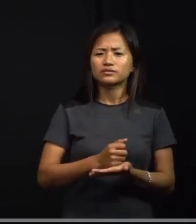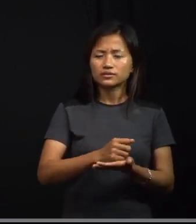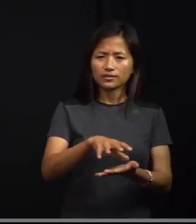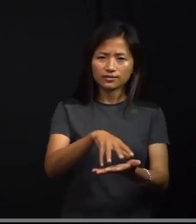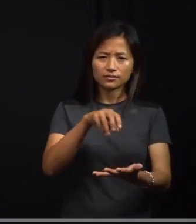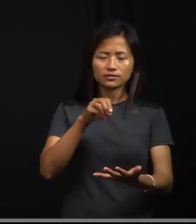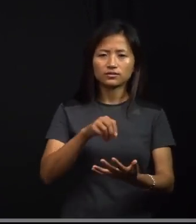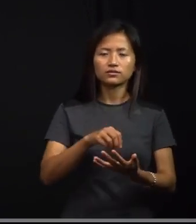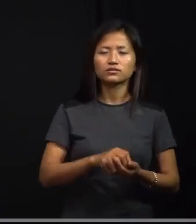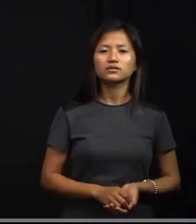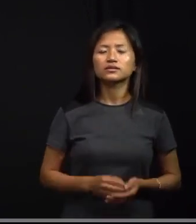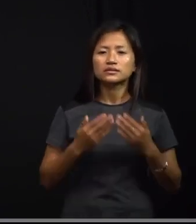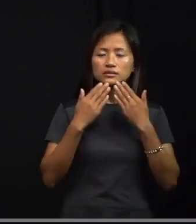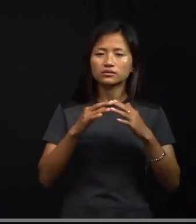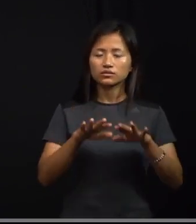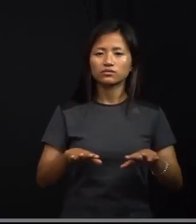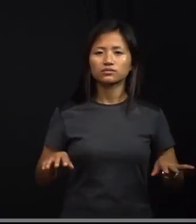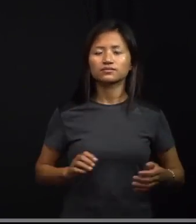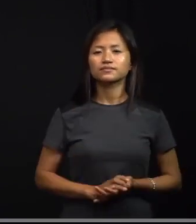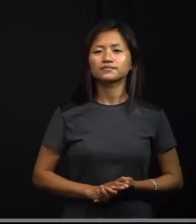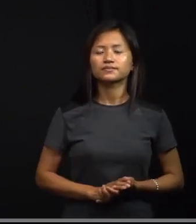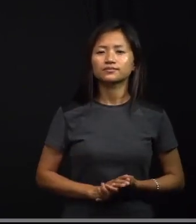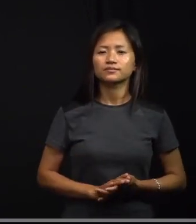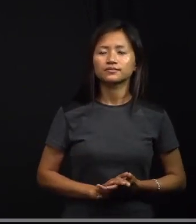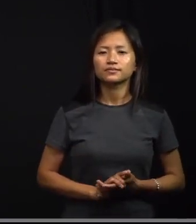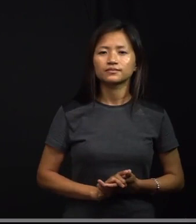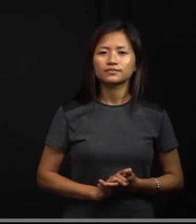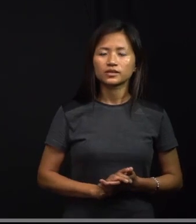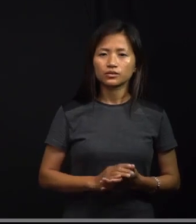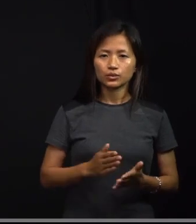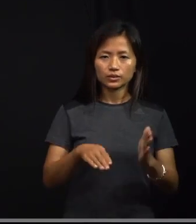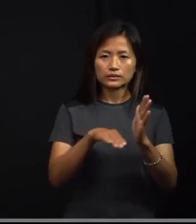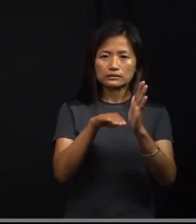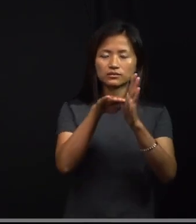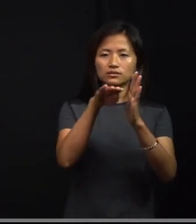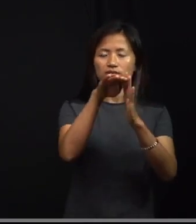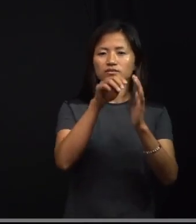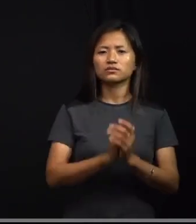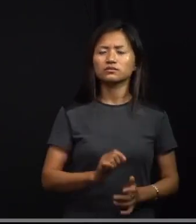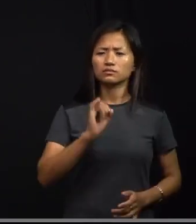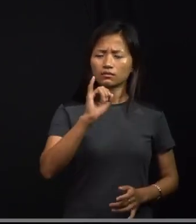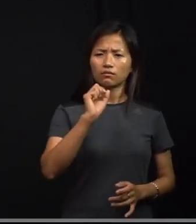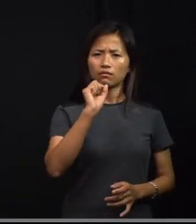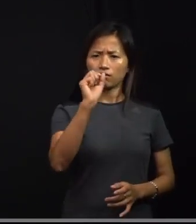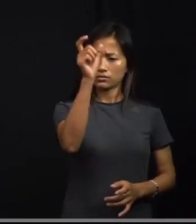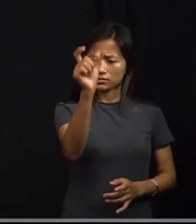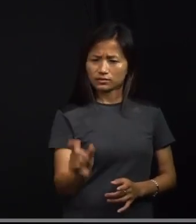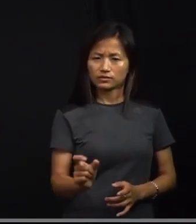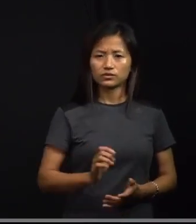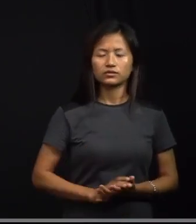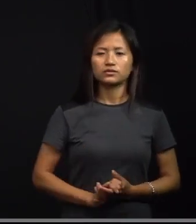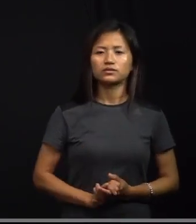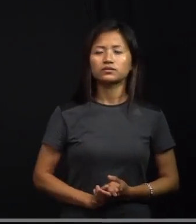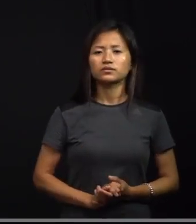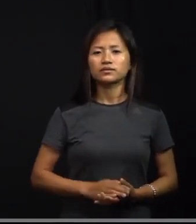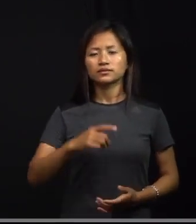and things that you learn in the school? Then you develop into a new individual, a more understanding individual,